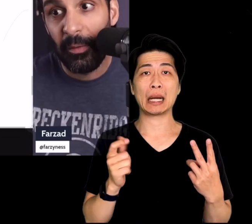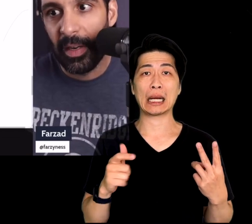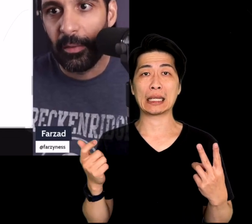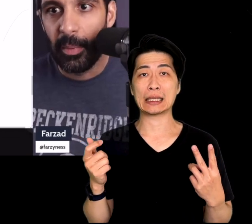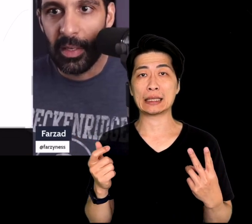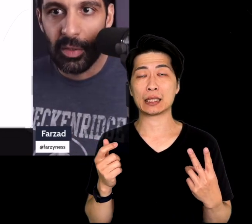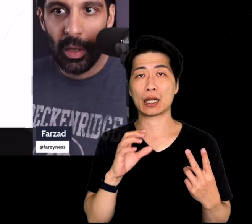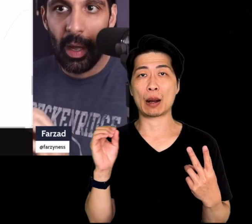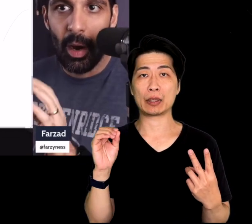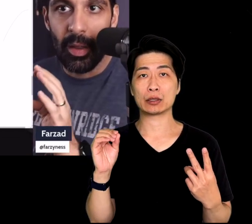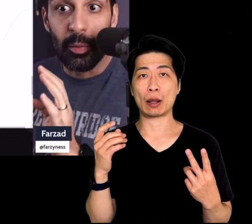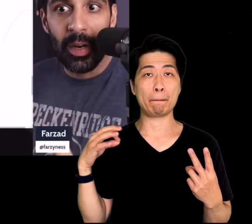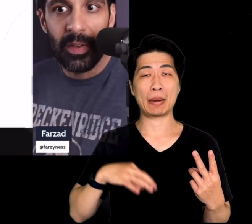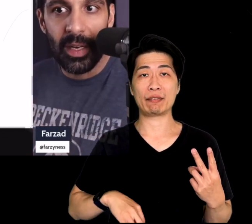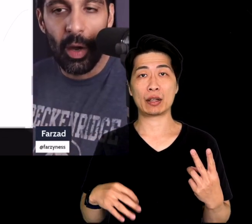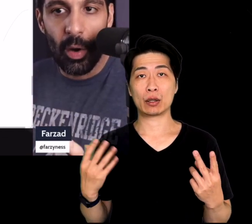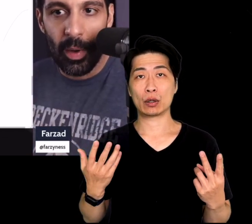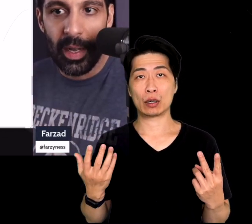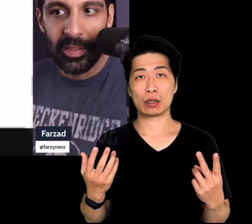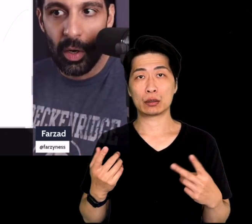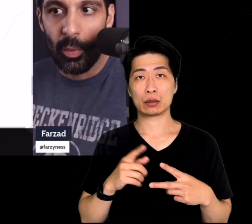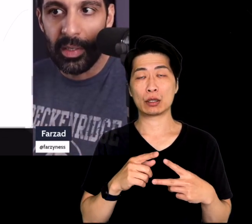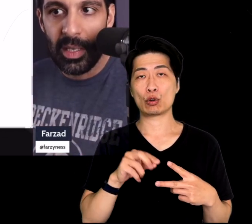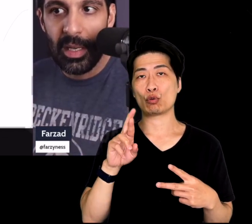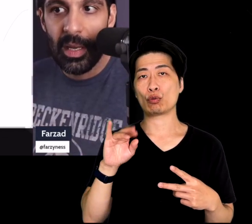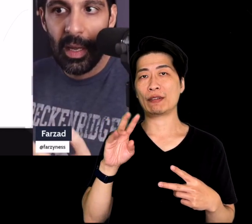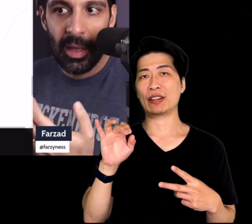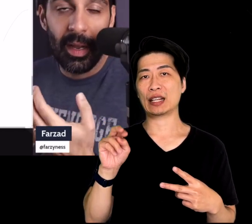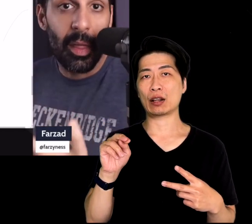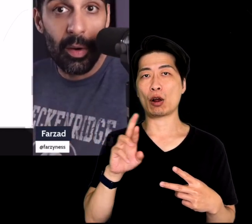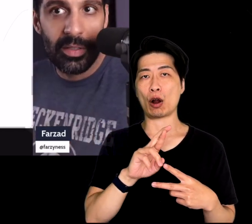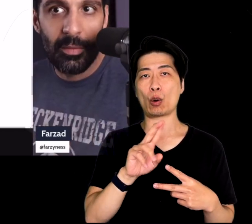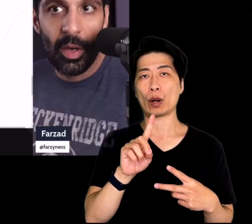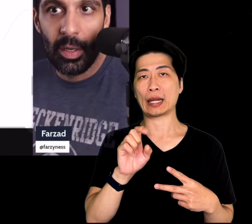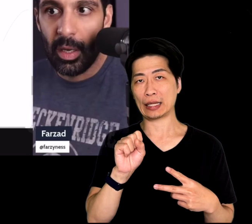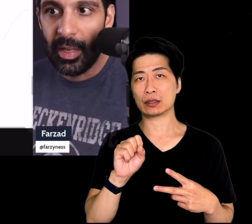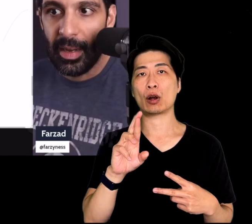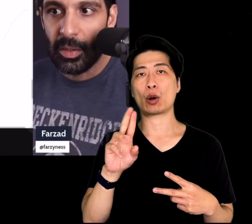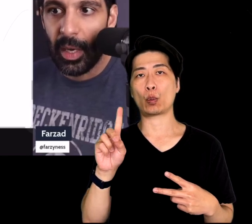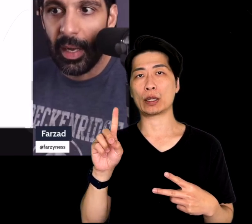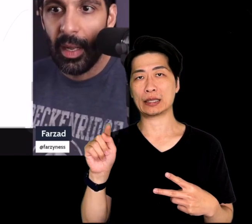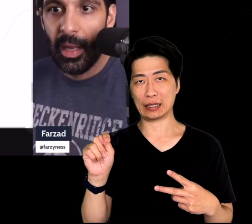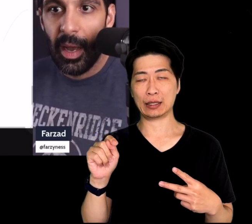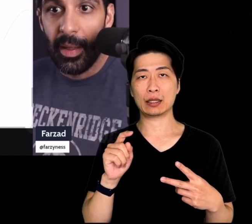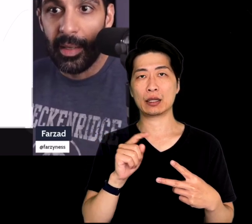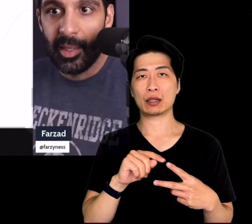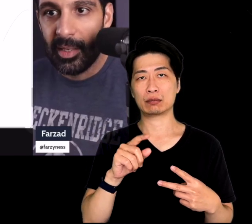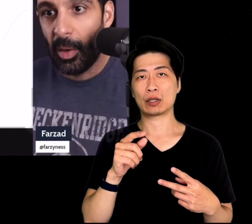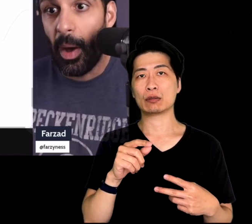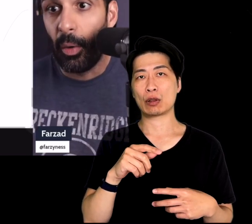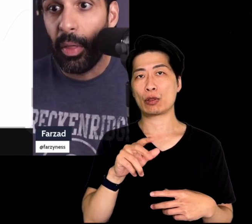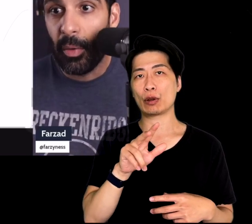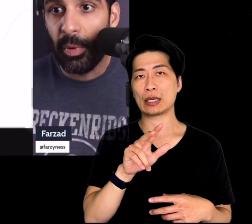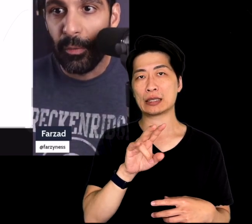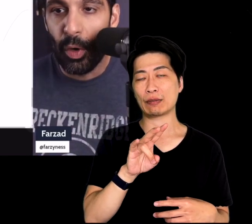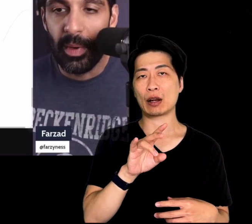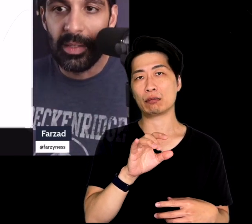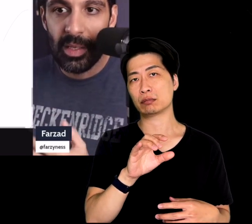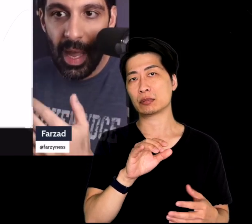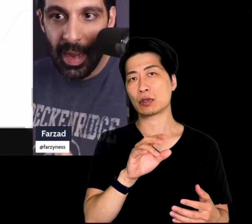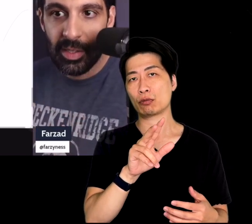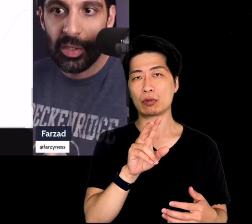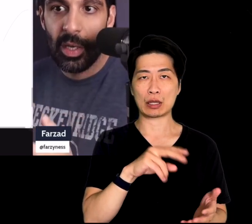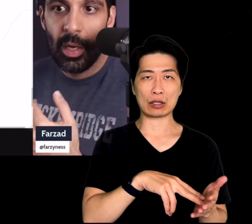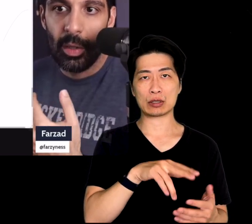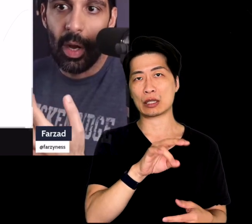that are benefiting from this are the Rivian R1S and R1T. They're getting $3,700 tax credit. And then the Tesla Model 3